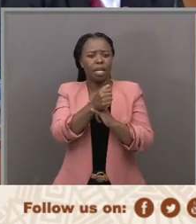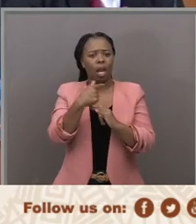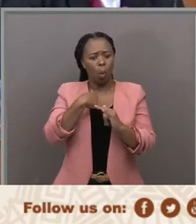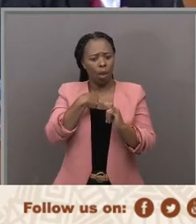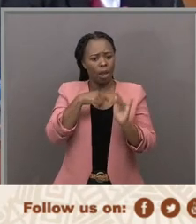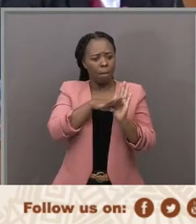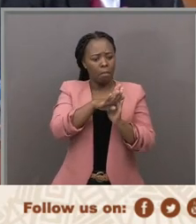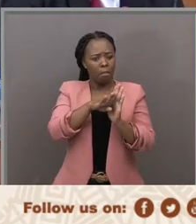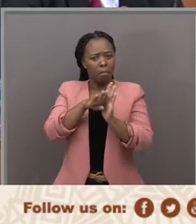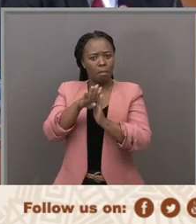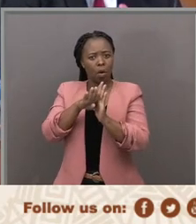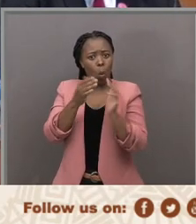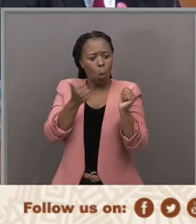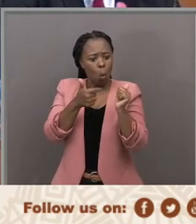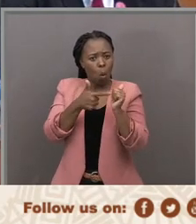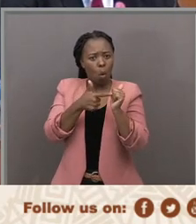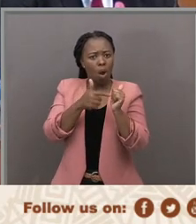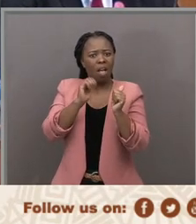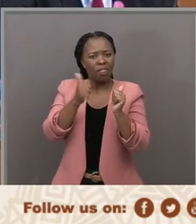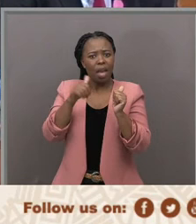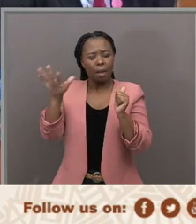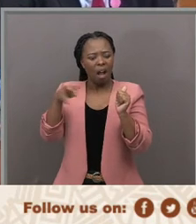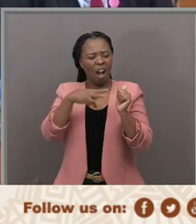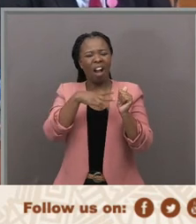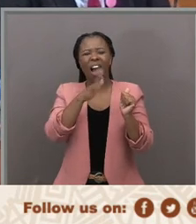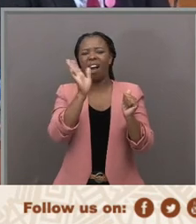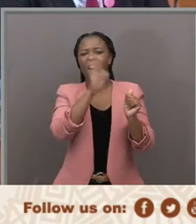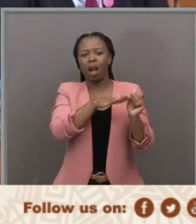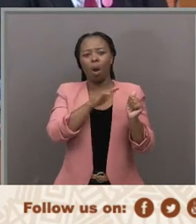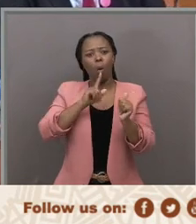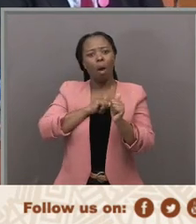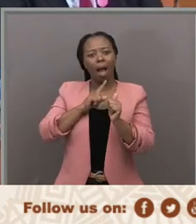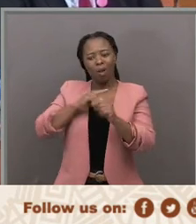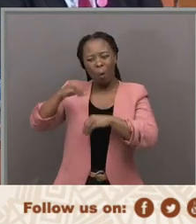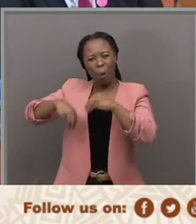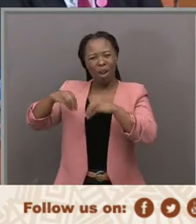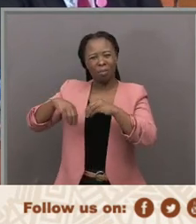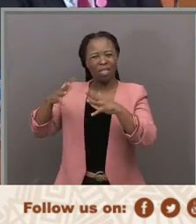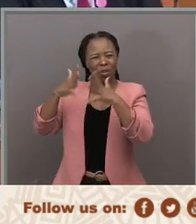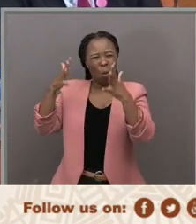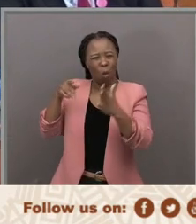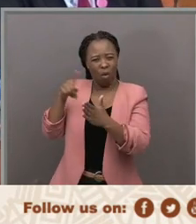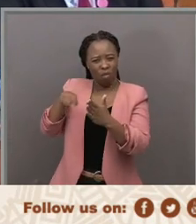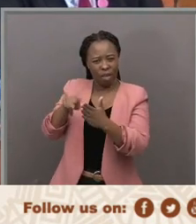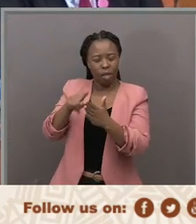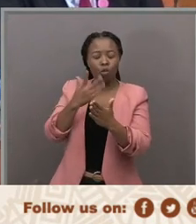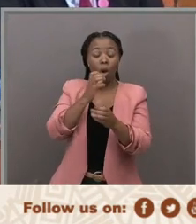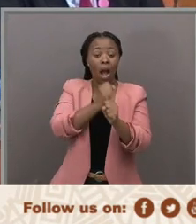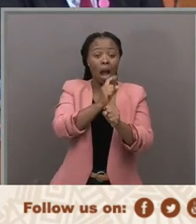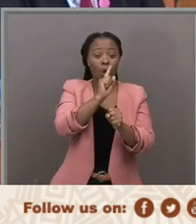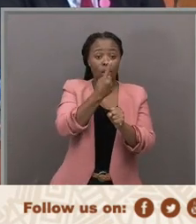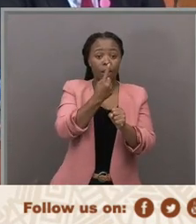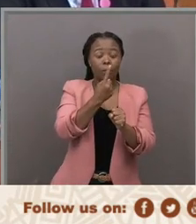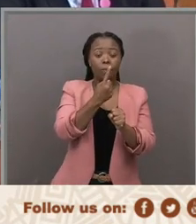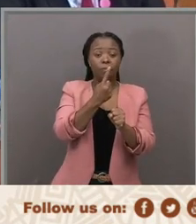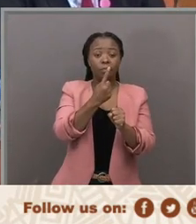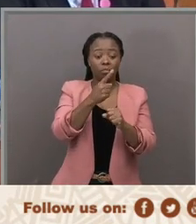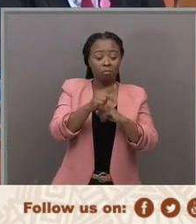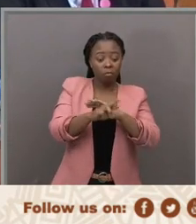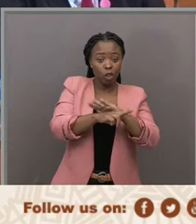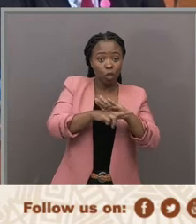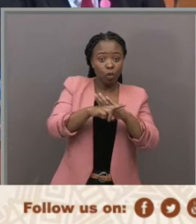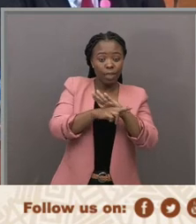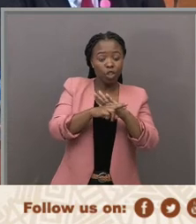a province in response to COVID-19. The Gauteng City Region Observatory,